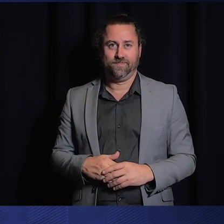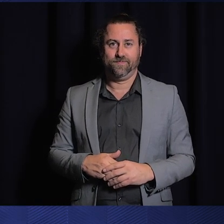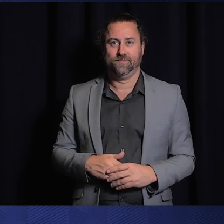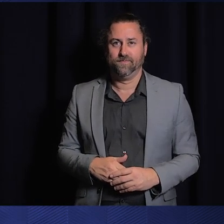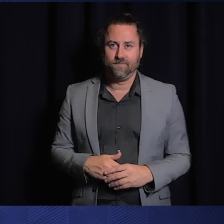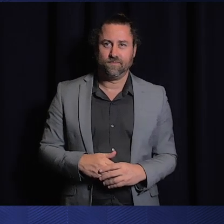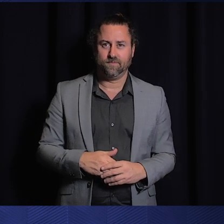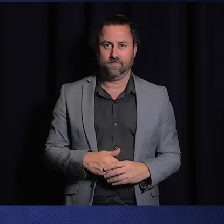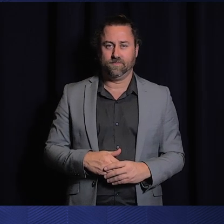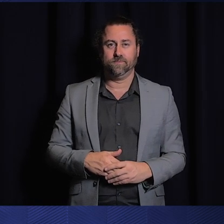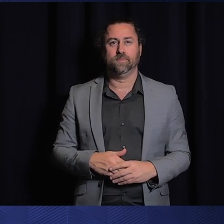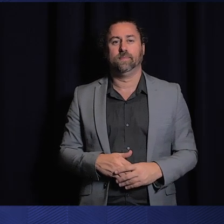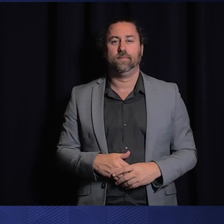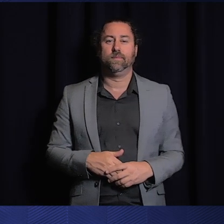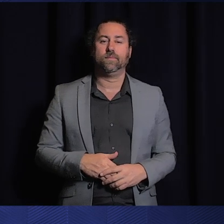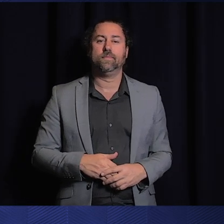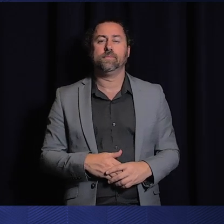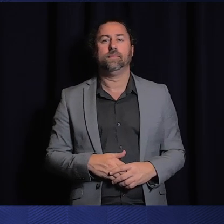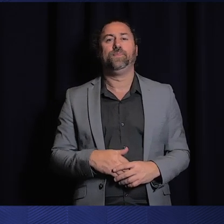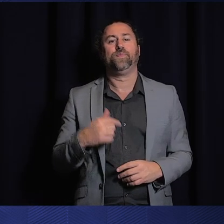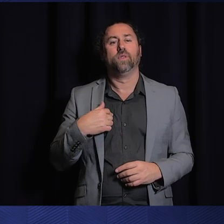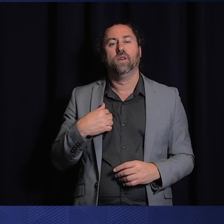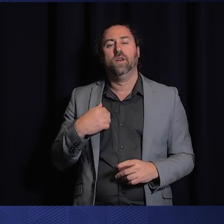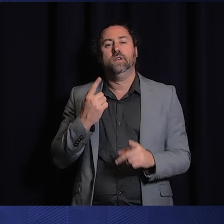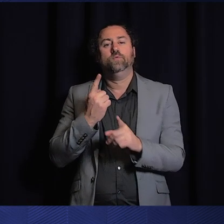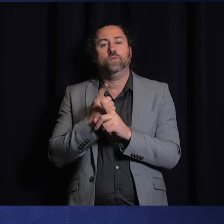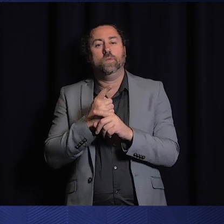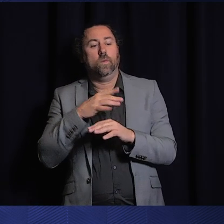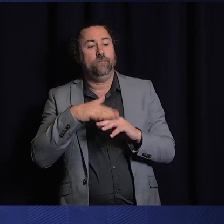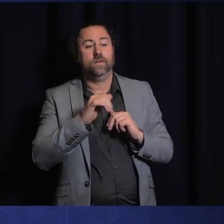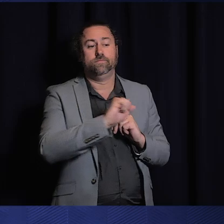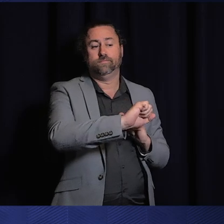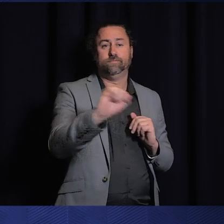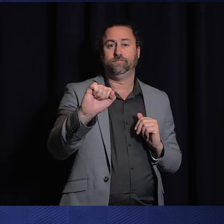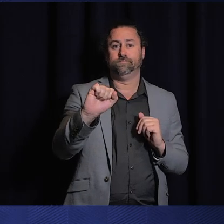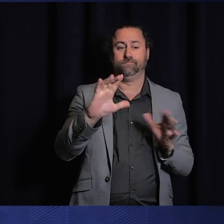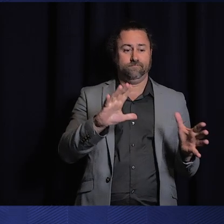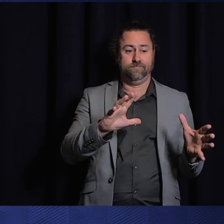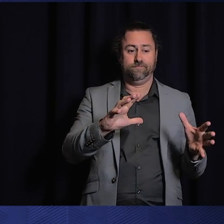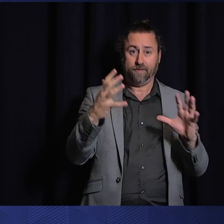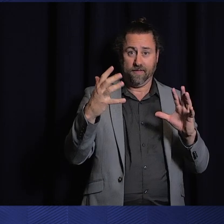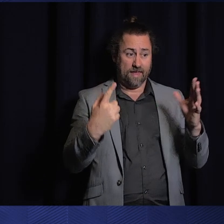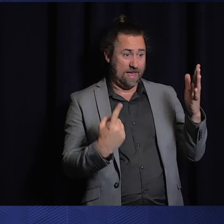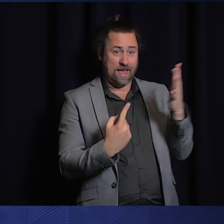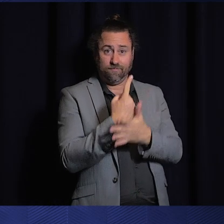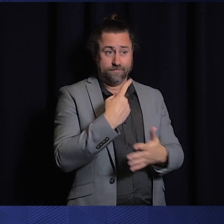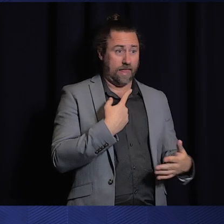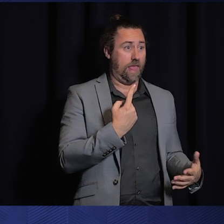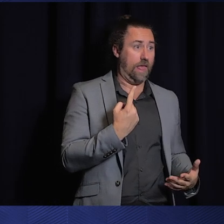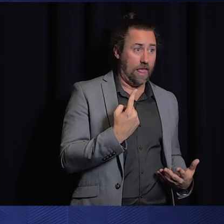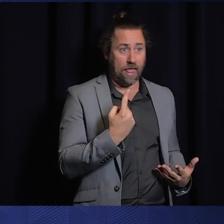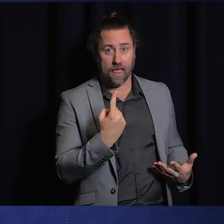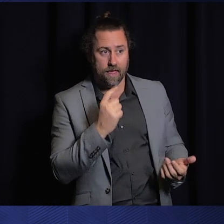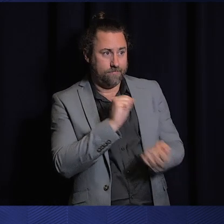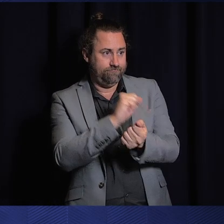So I will be starting this session, which will focus on people's experiences in disaster displacement with a few figures. Please bear with